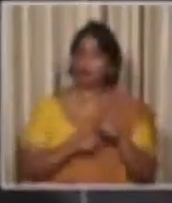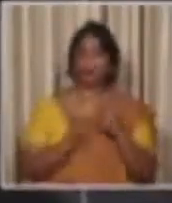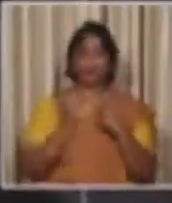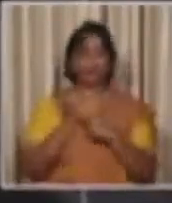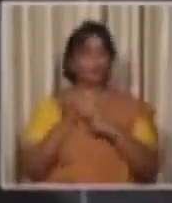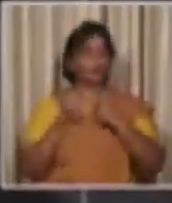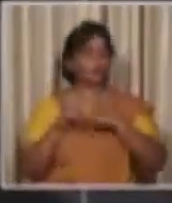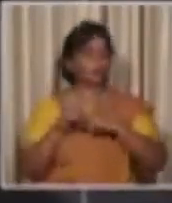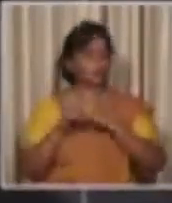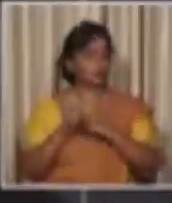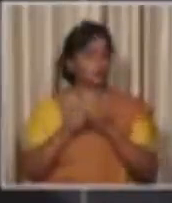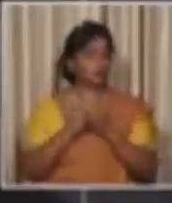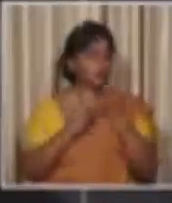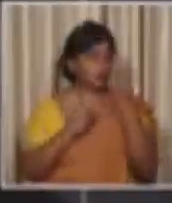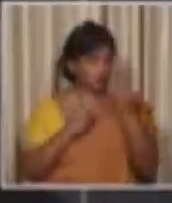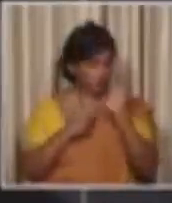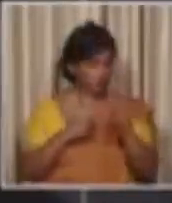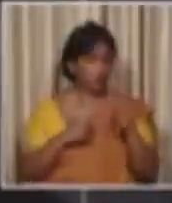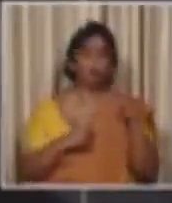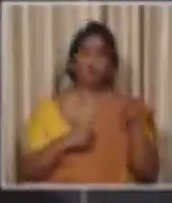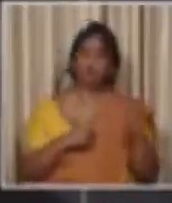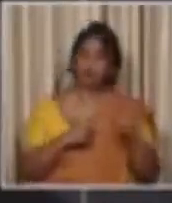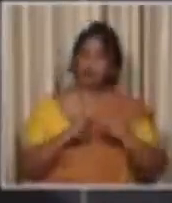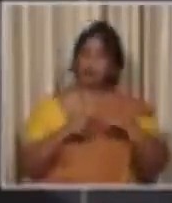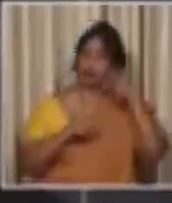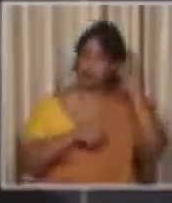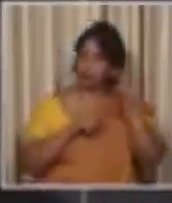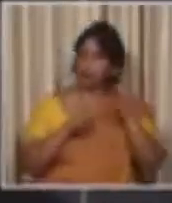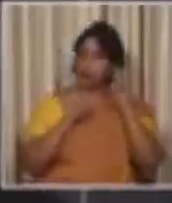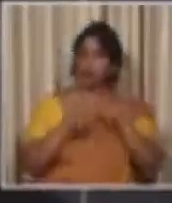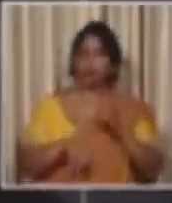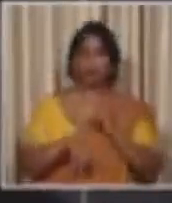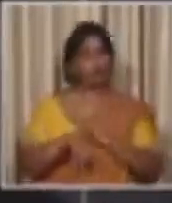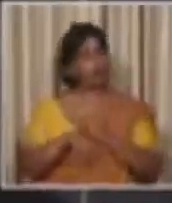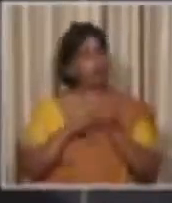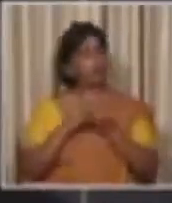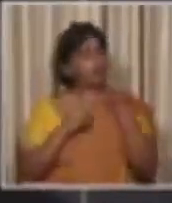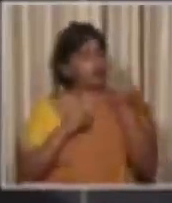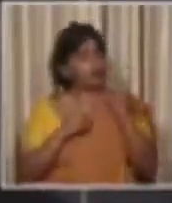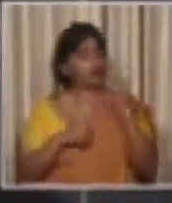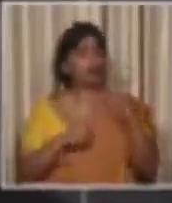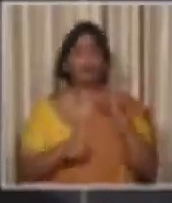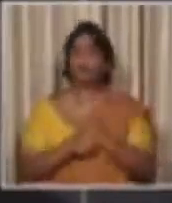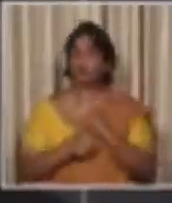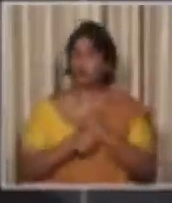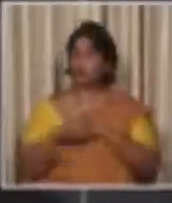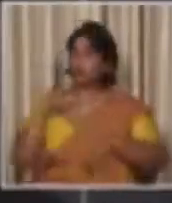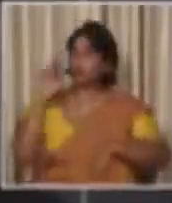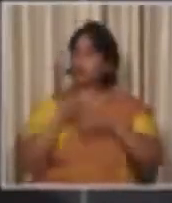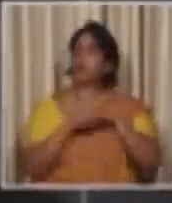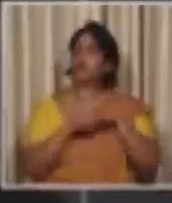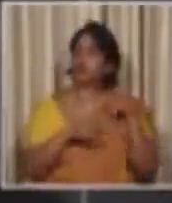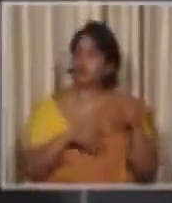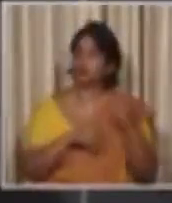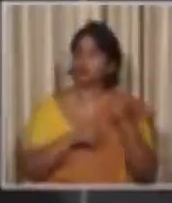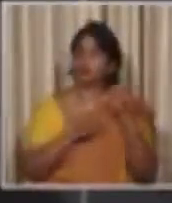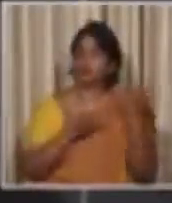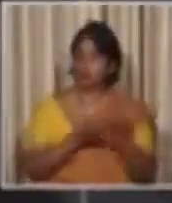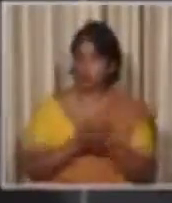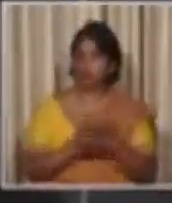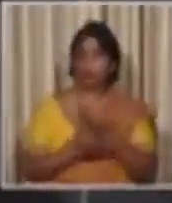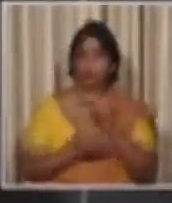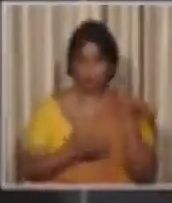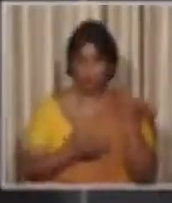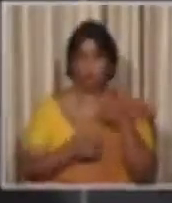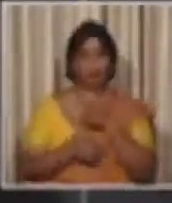have been an opportunity for others to make bids so that the government would have got maximum out of this. So this is a question. Was this transaction